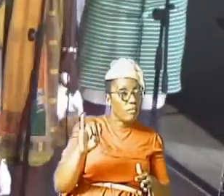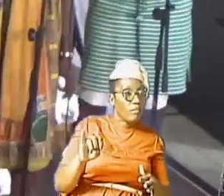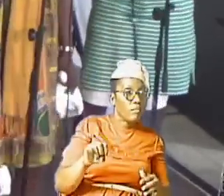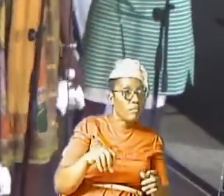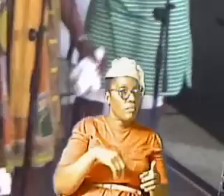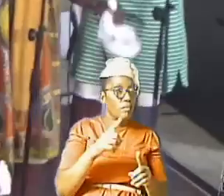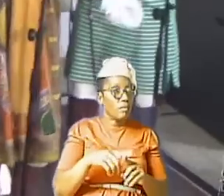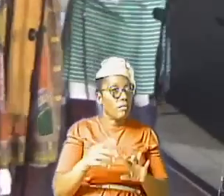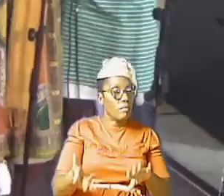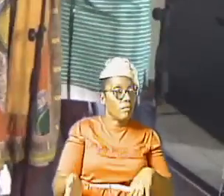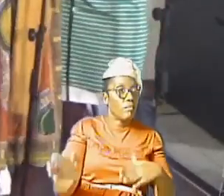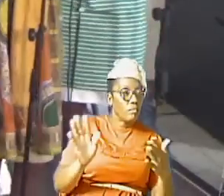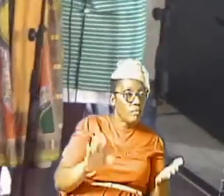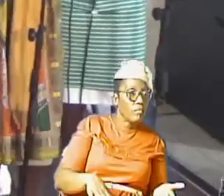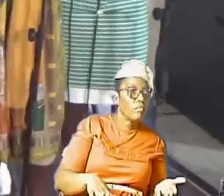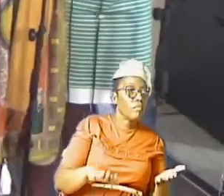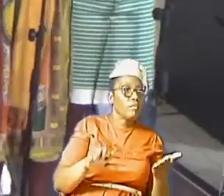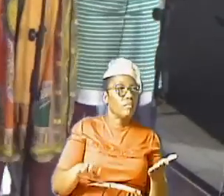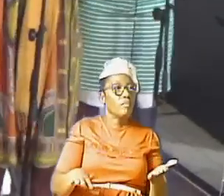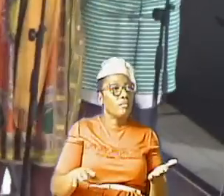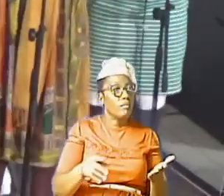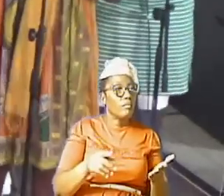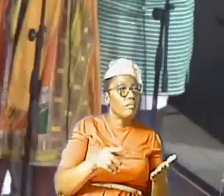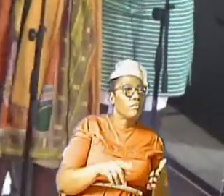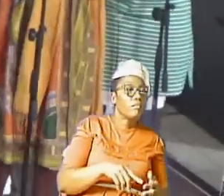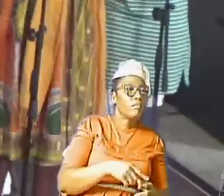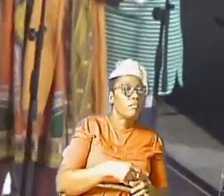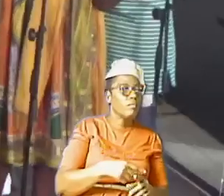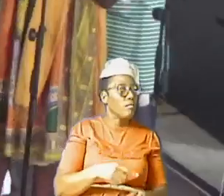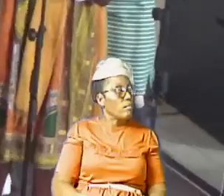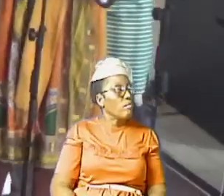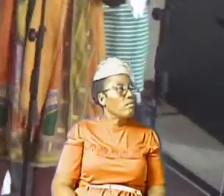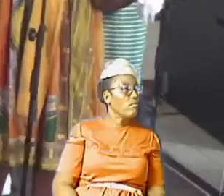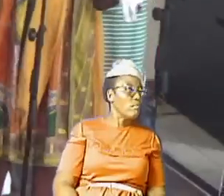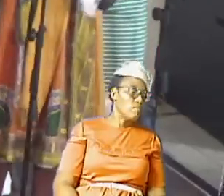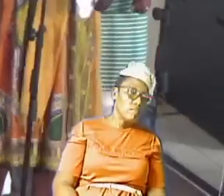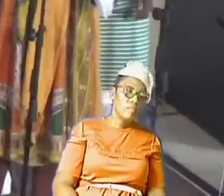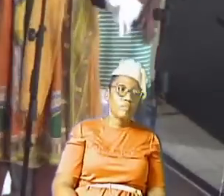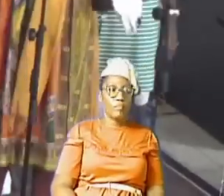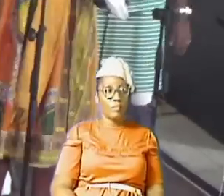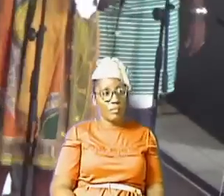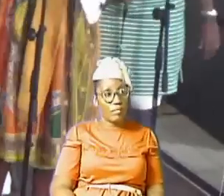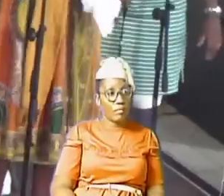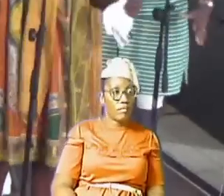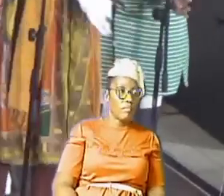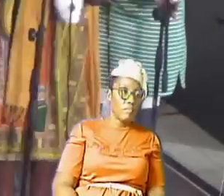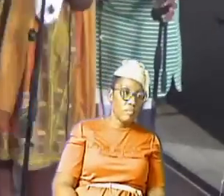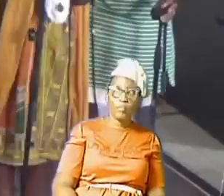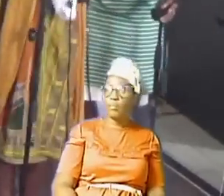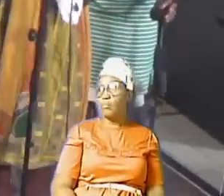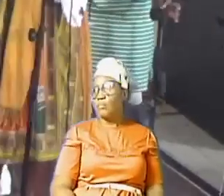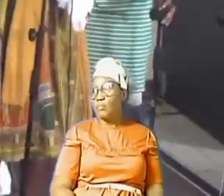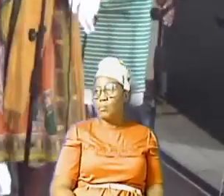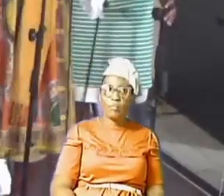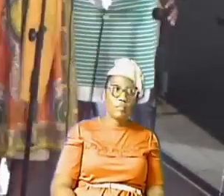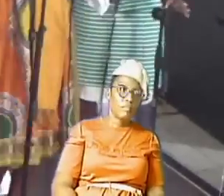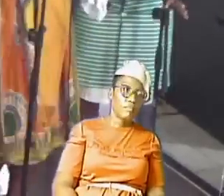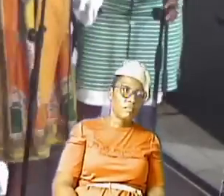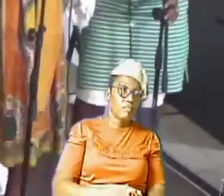Everybody, come on, let's worship the Lord. Stand, everybody. I know you're not well, but let's stand. Let's worship the Lord